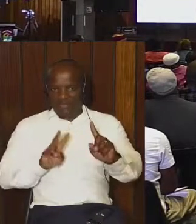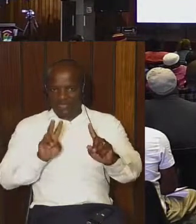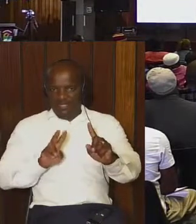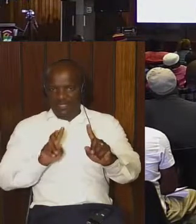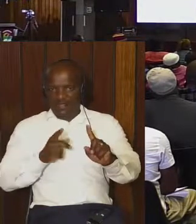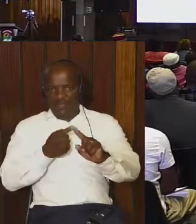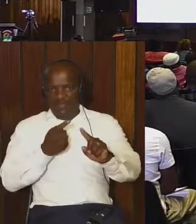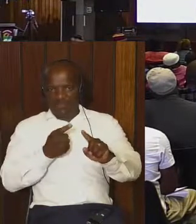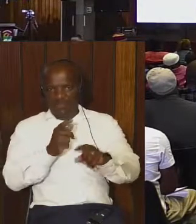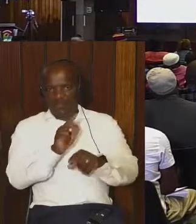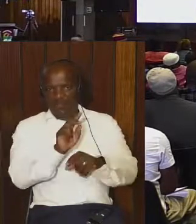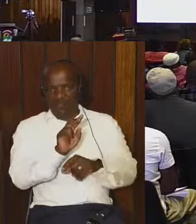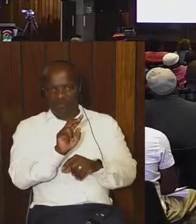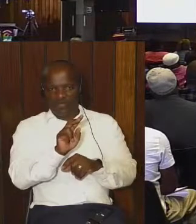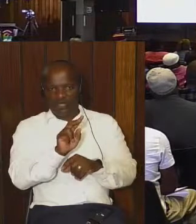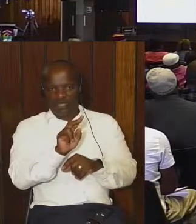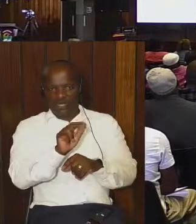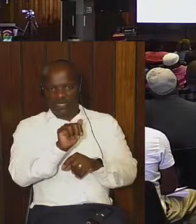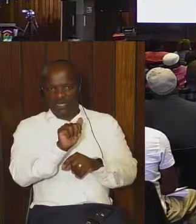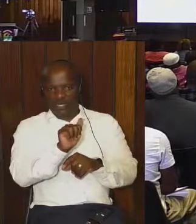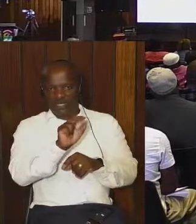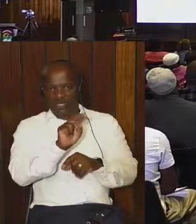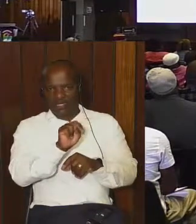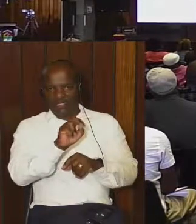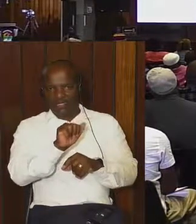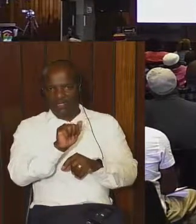Annadale. The next station is,